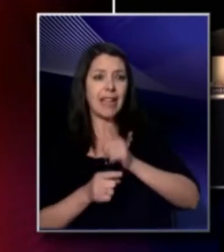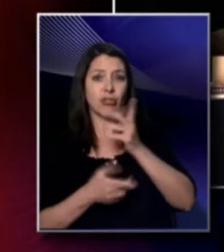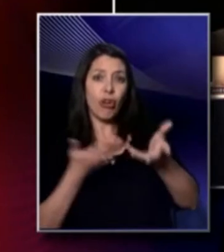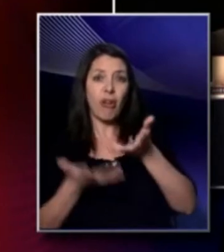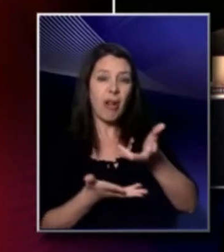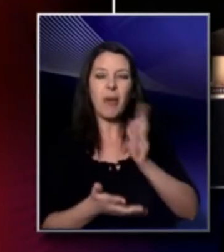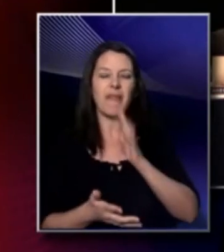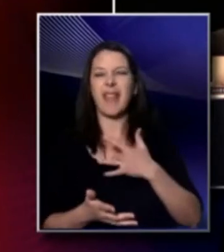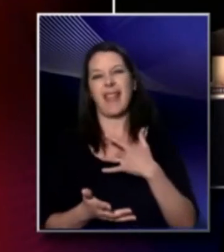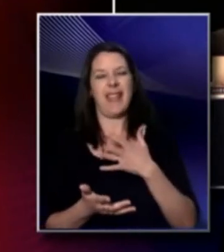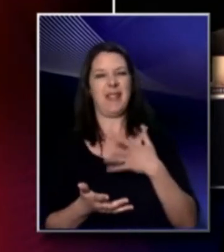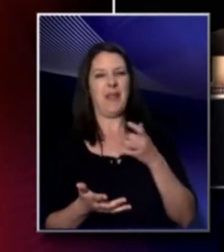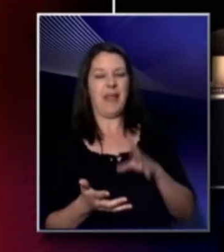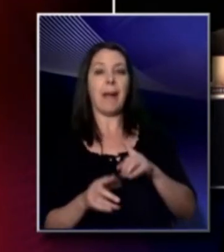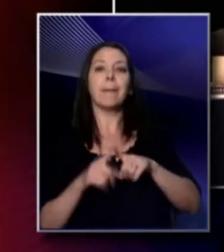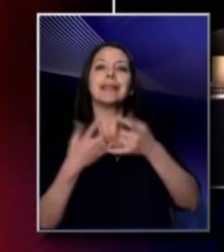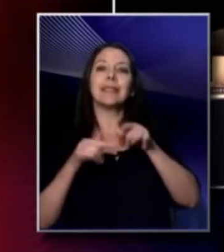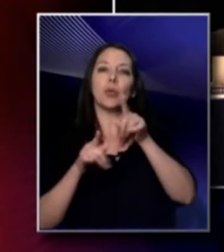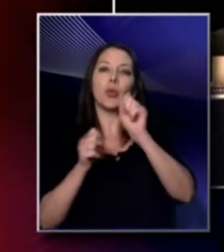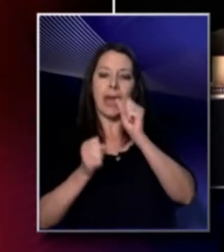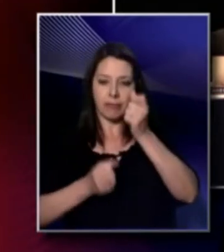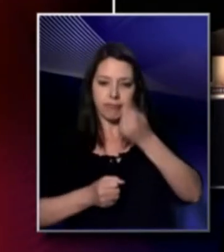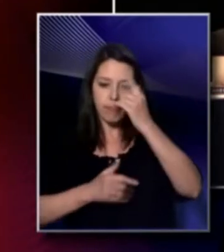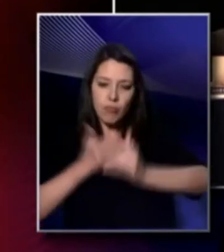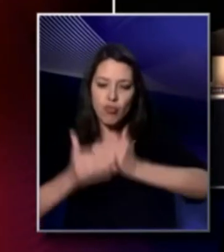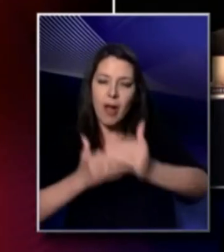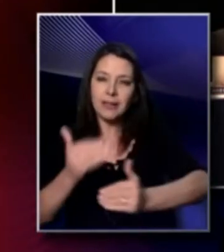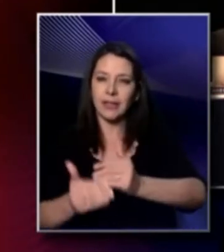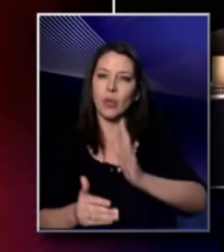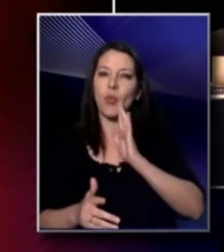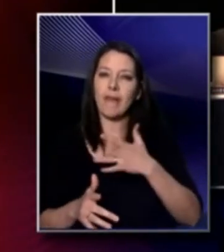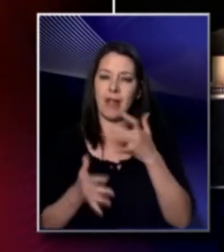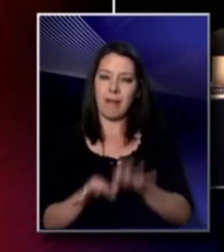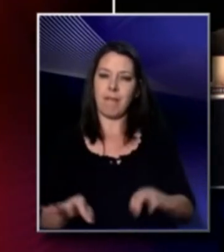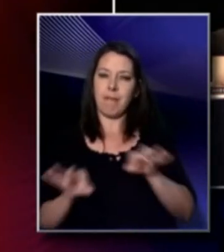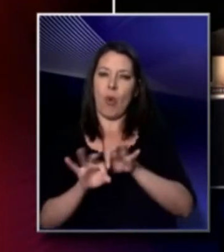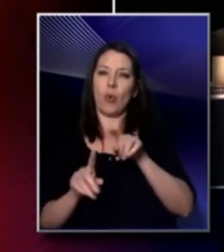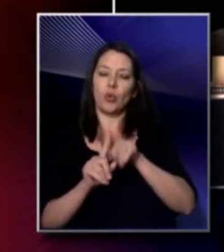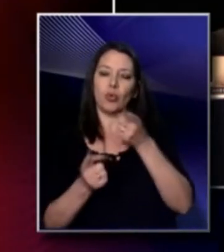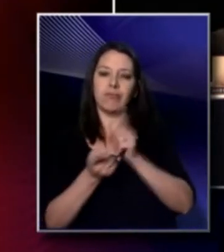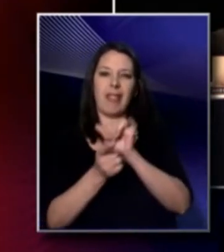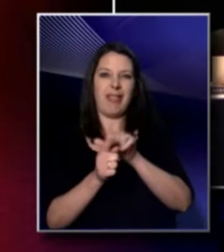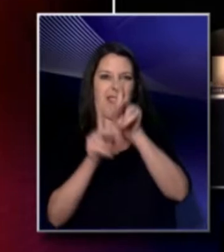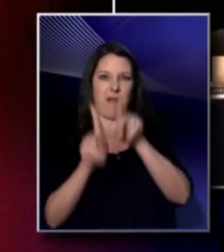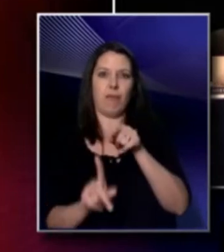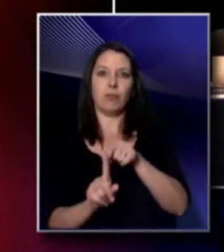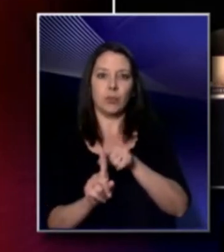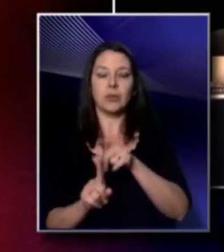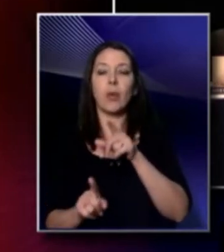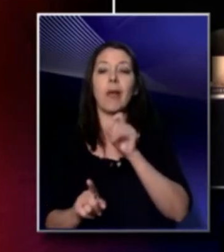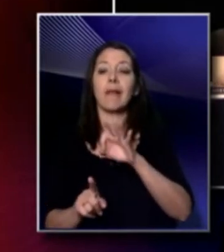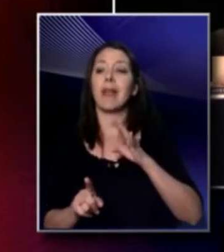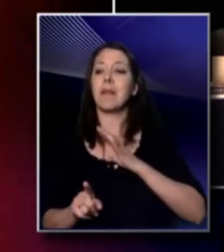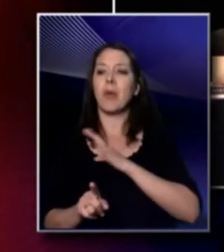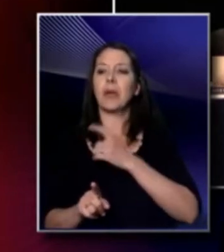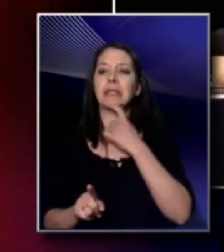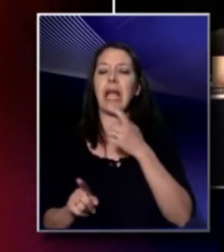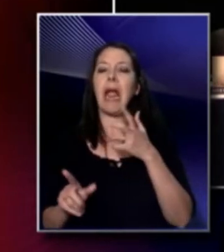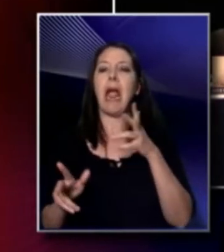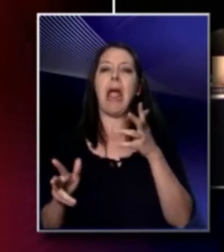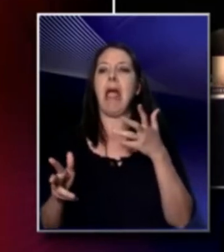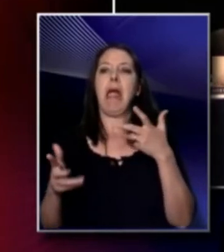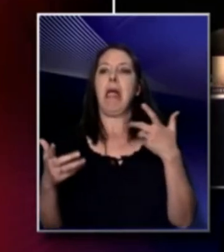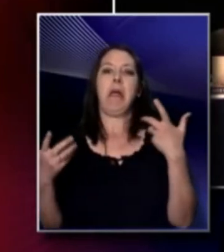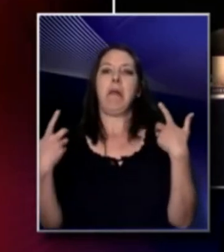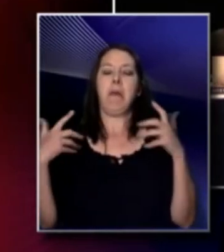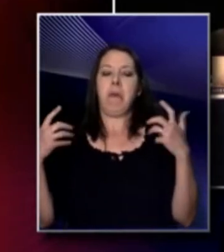process and they get to be able to share the information. I think that's really important. And then they don't see it as the board saying, you know, they don't want anything. Not that we're